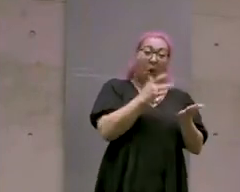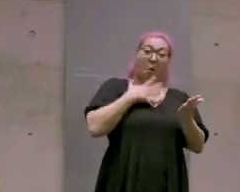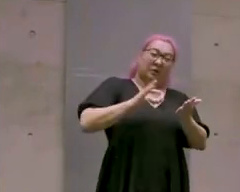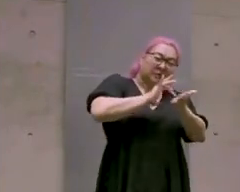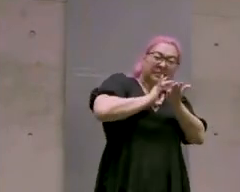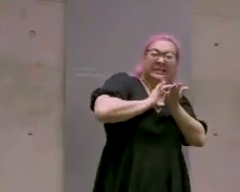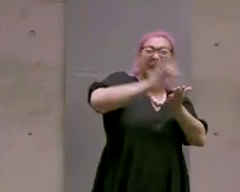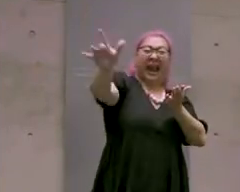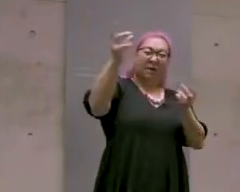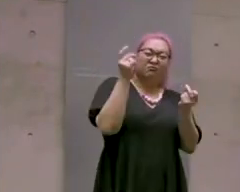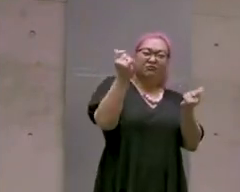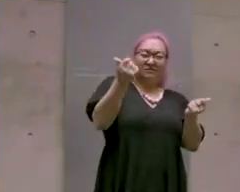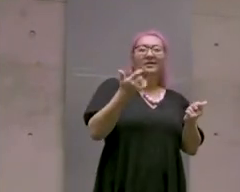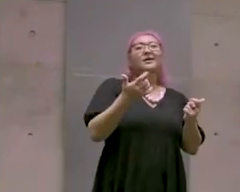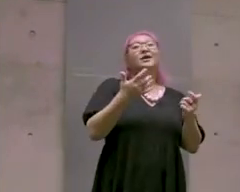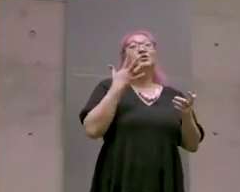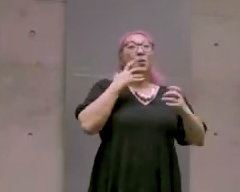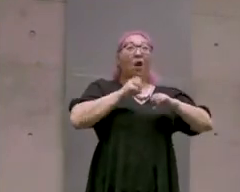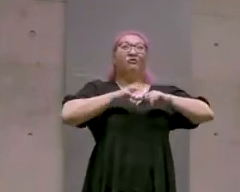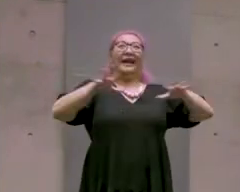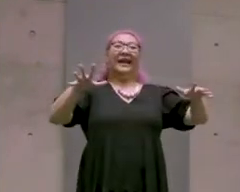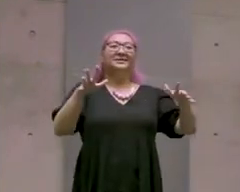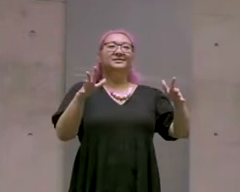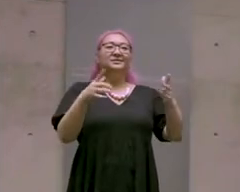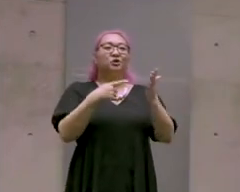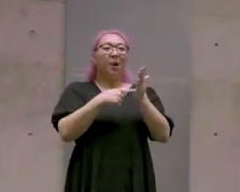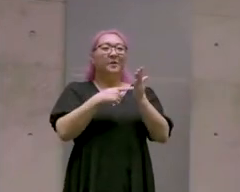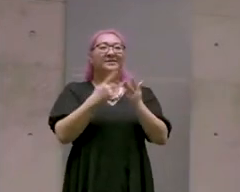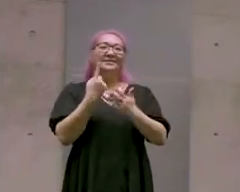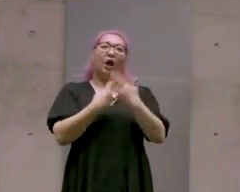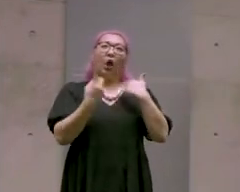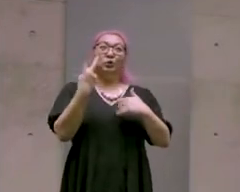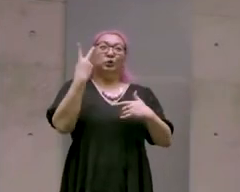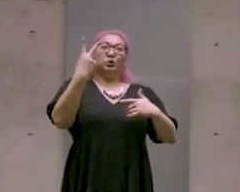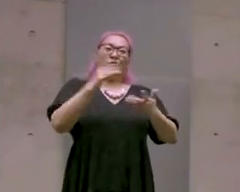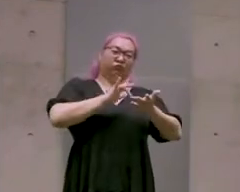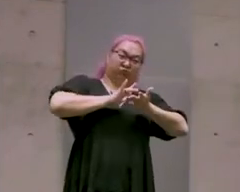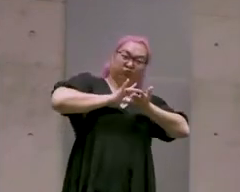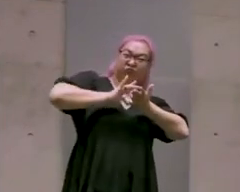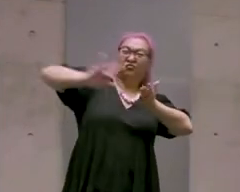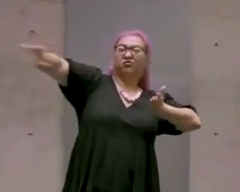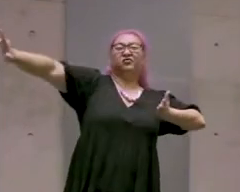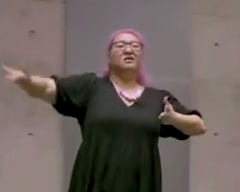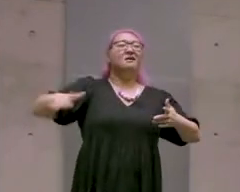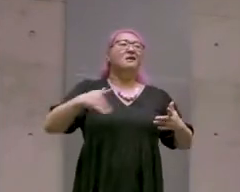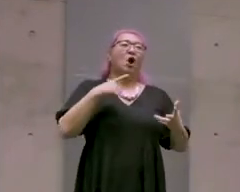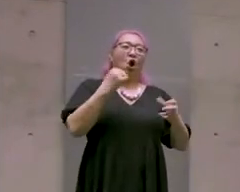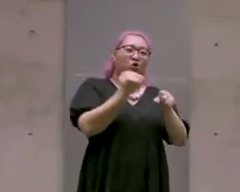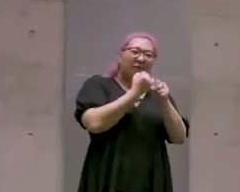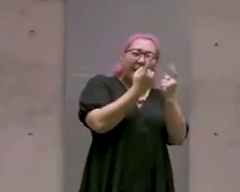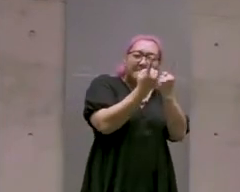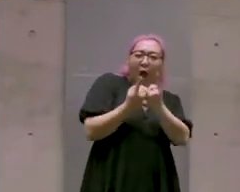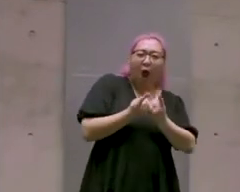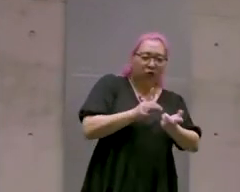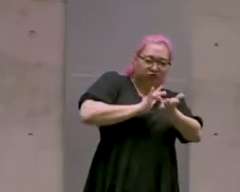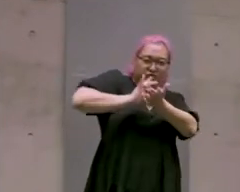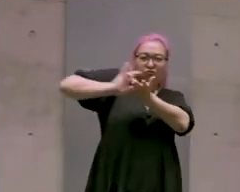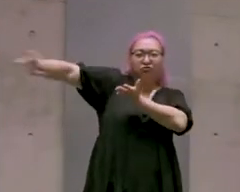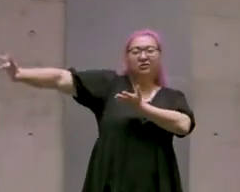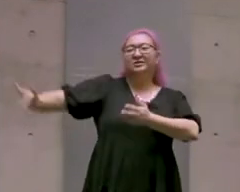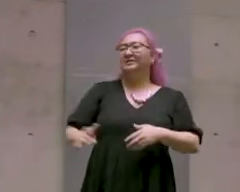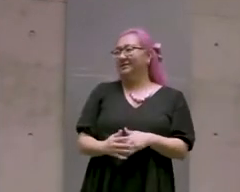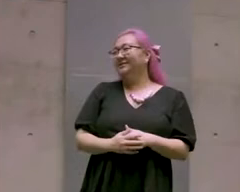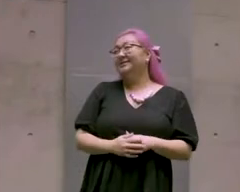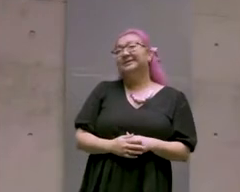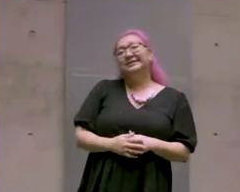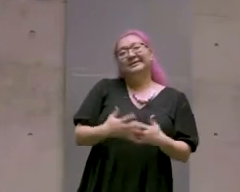upon my death. So I want you to buy all that Thomas Was Alone merch to look after my